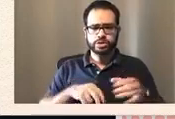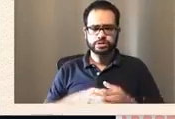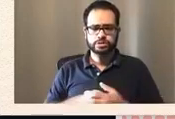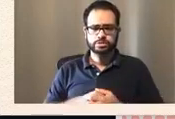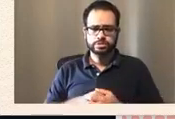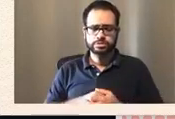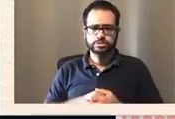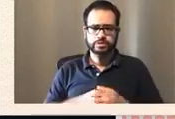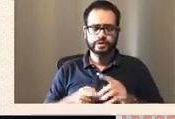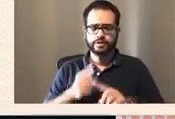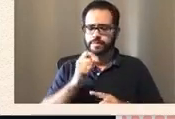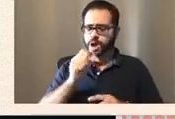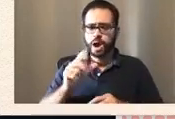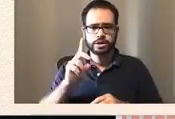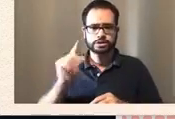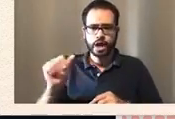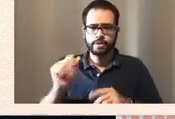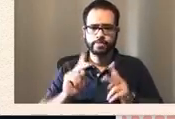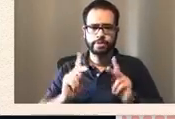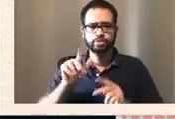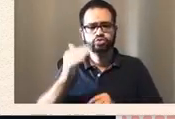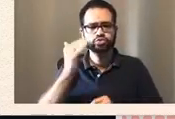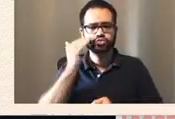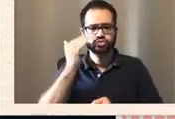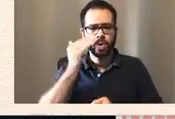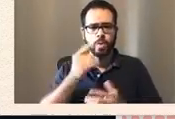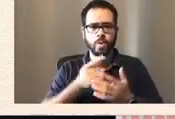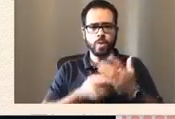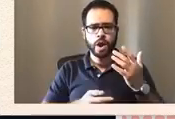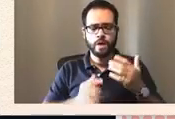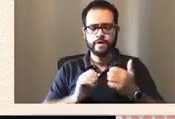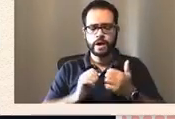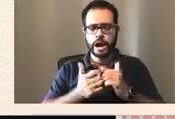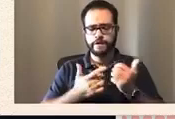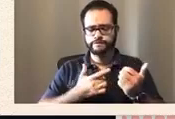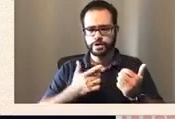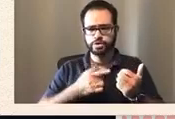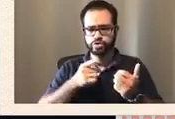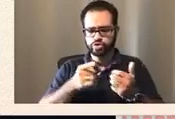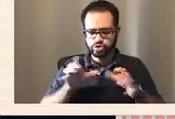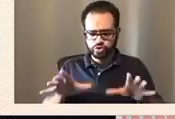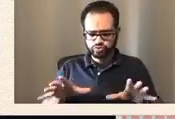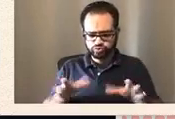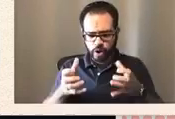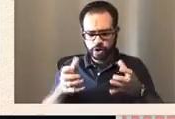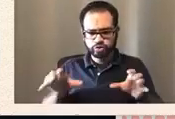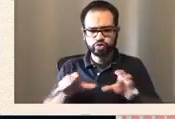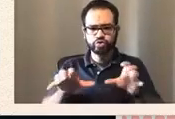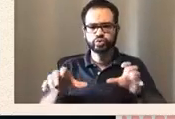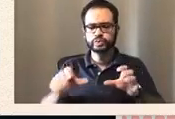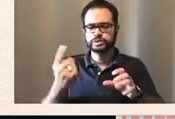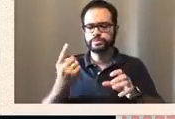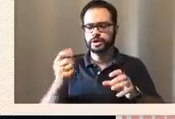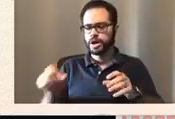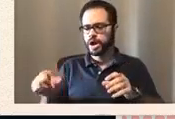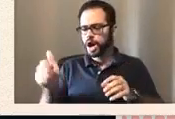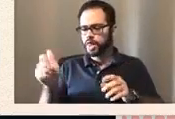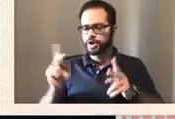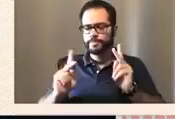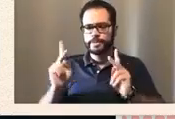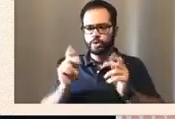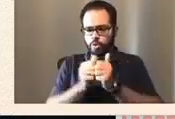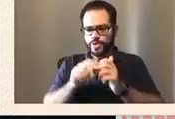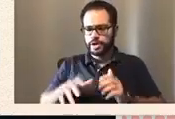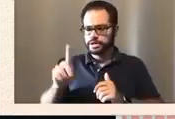non-disabled people. You know what it's like when you just want to do something that other non-disabled people take for granted at certain stages of